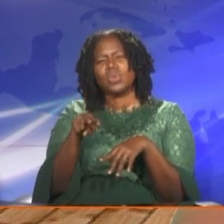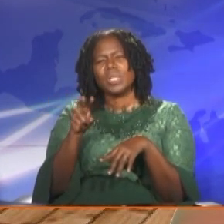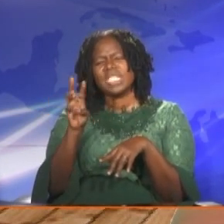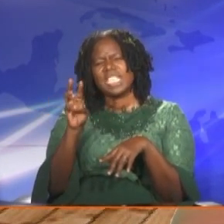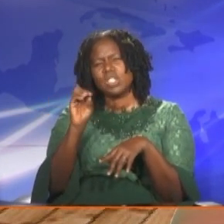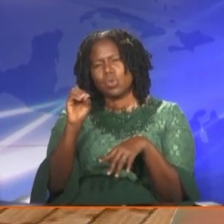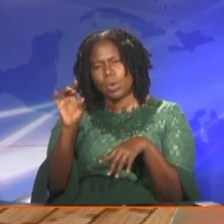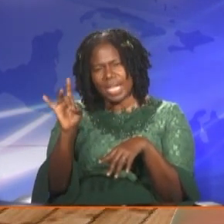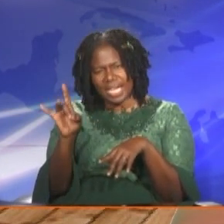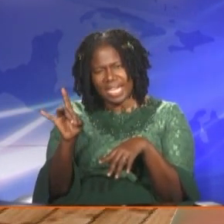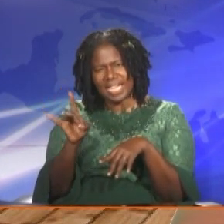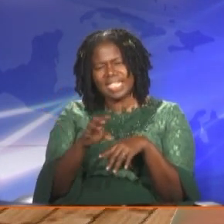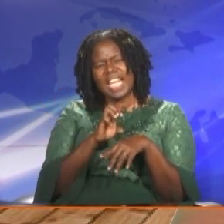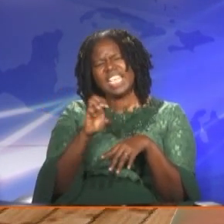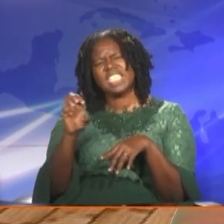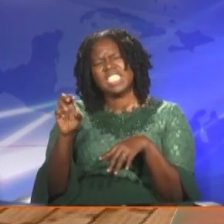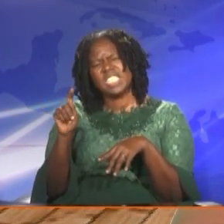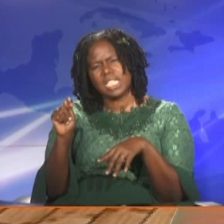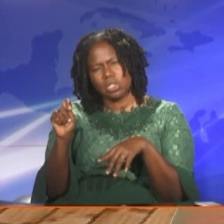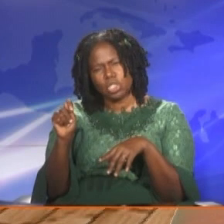623-2608, extension